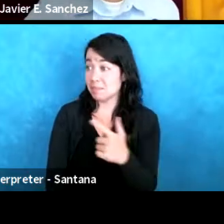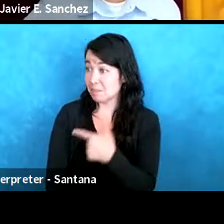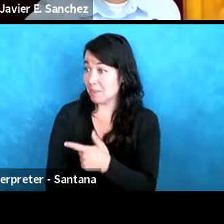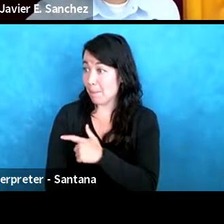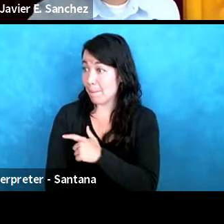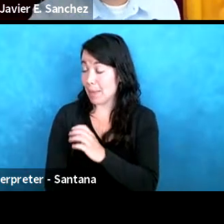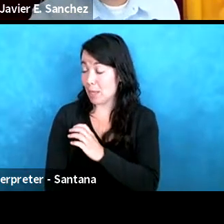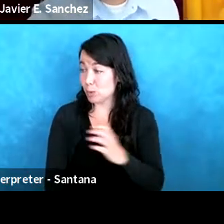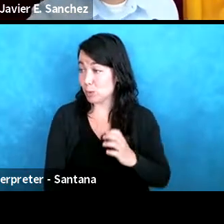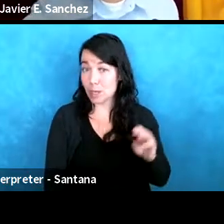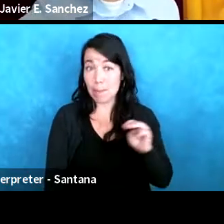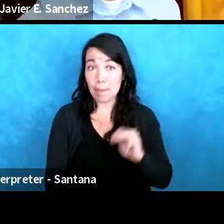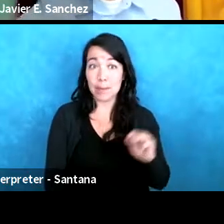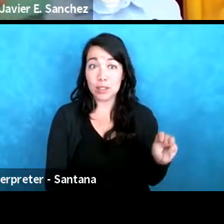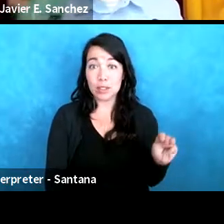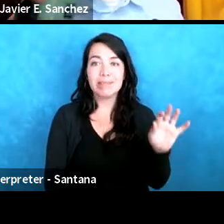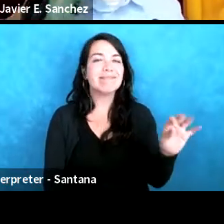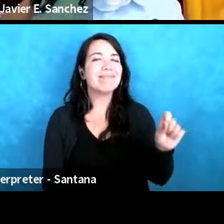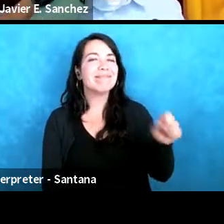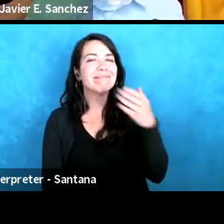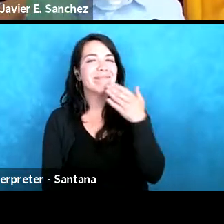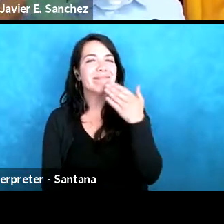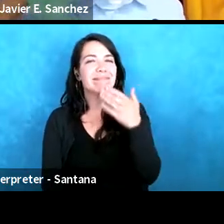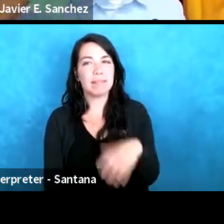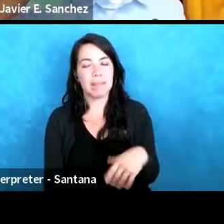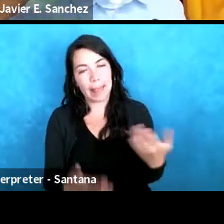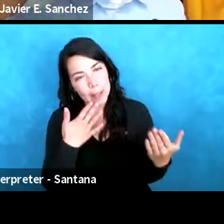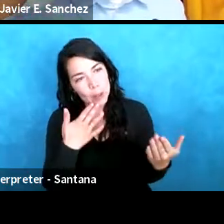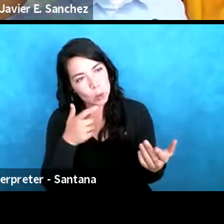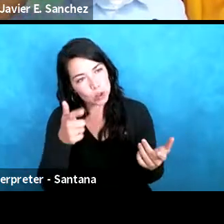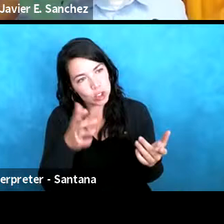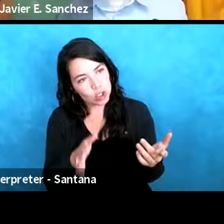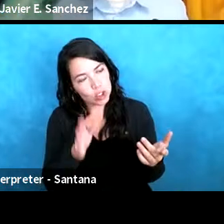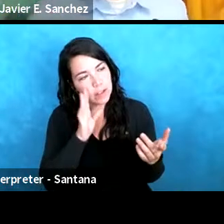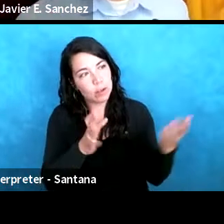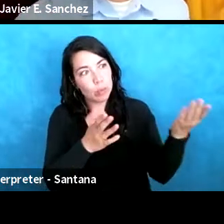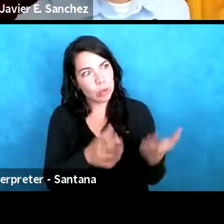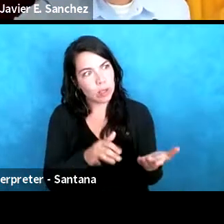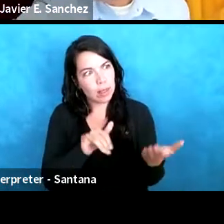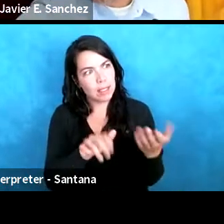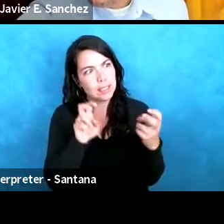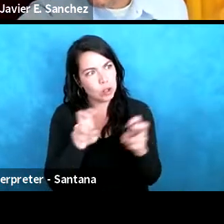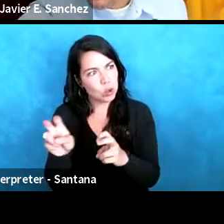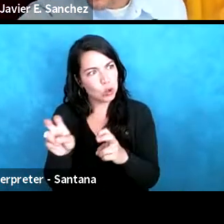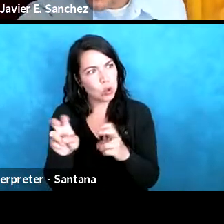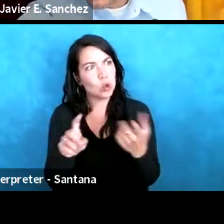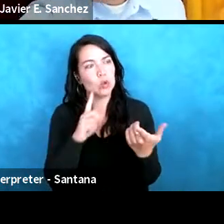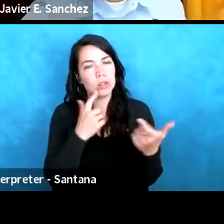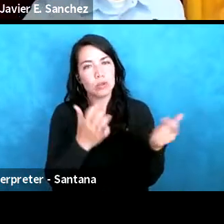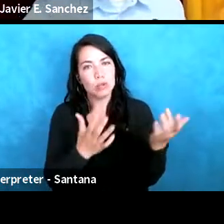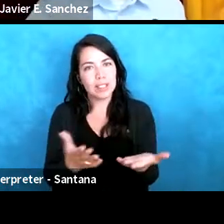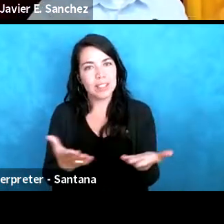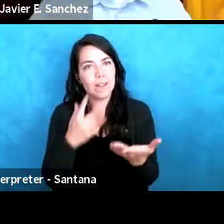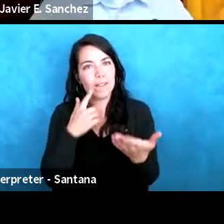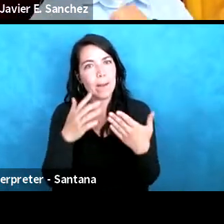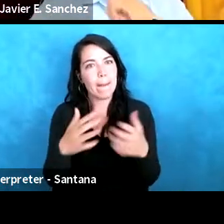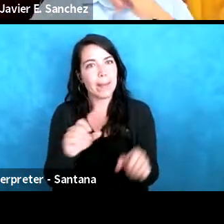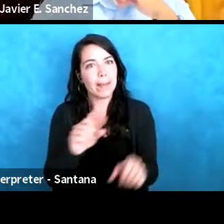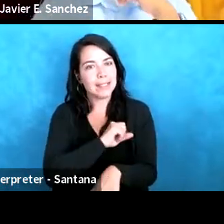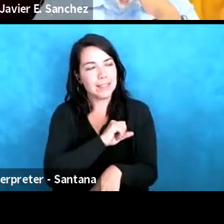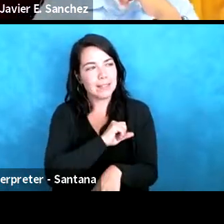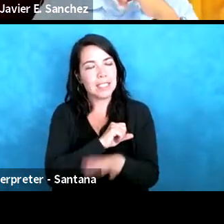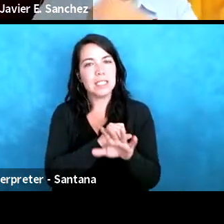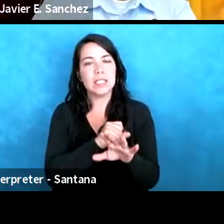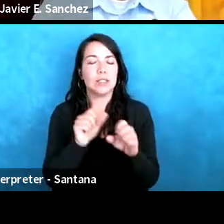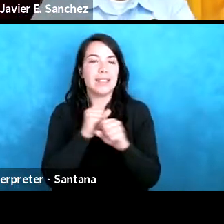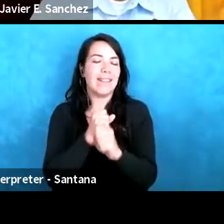Mayor. Thank you, Your Honor, for bringing this to us and bringing it to public safety. I think this is a